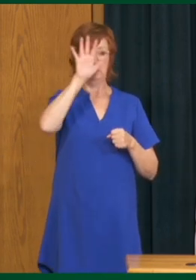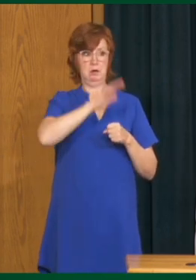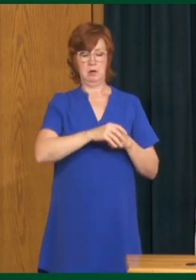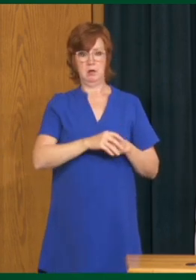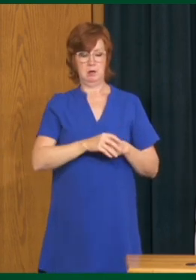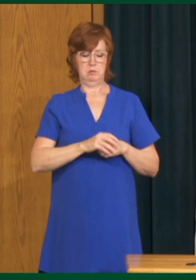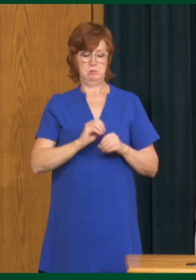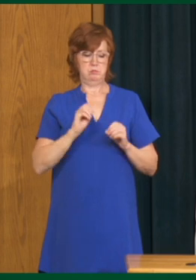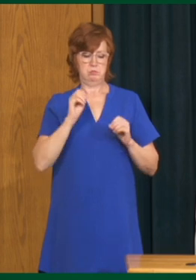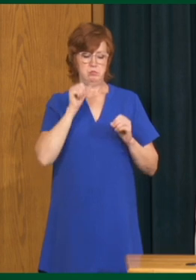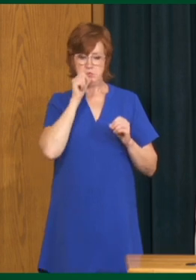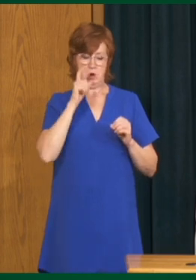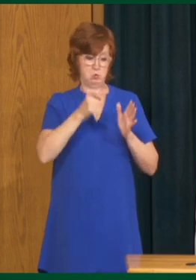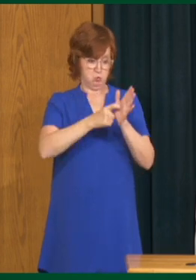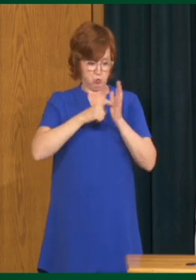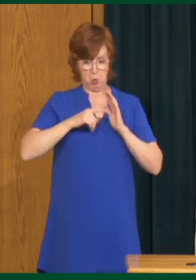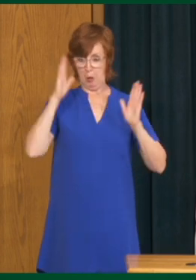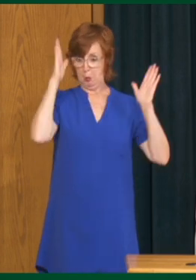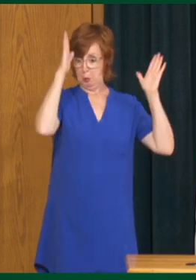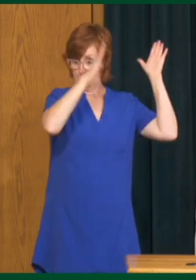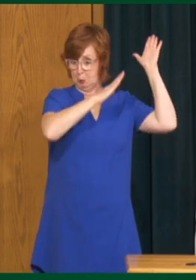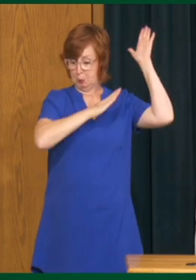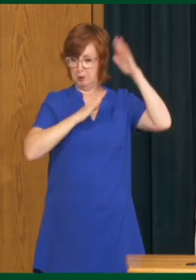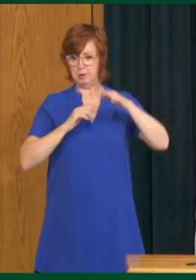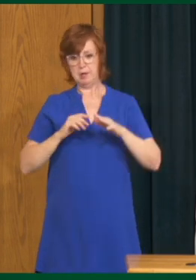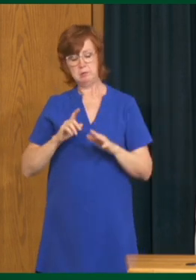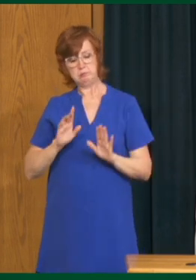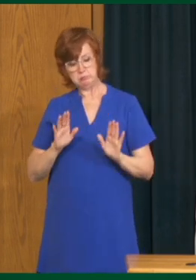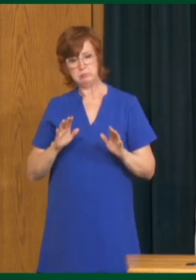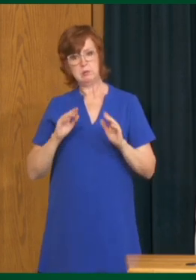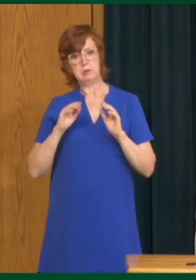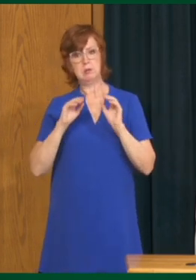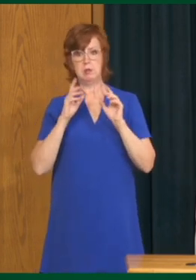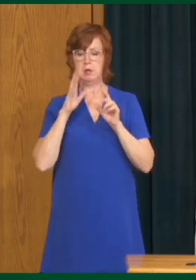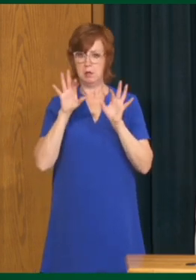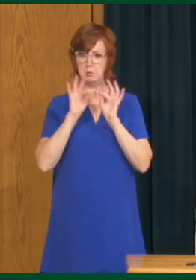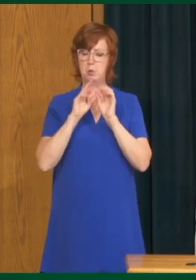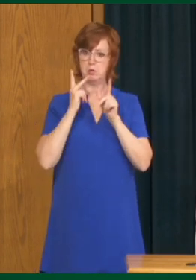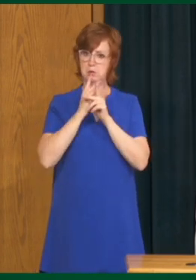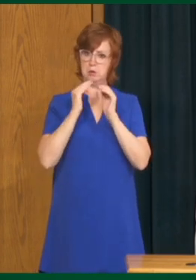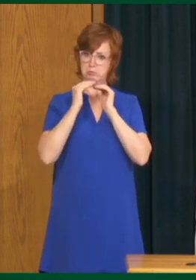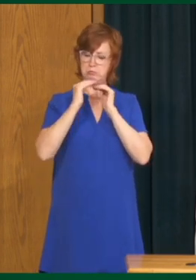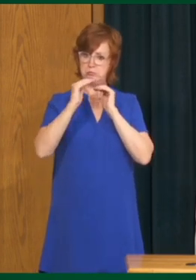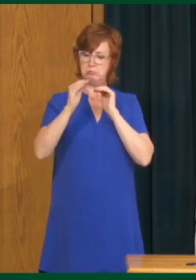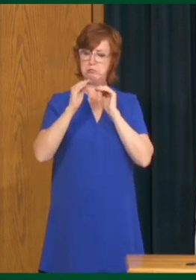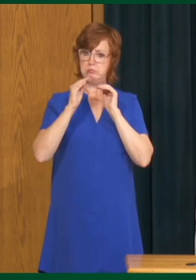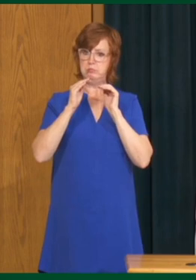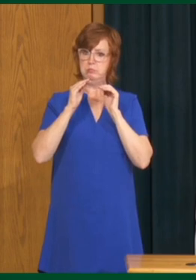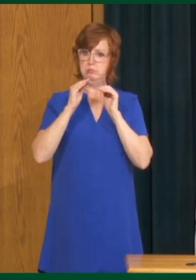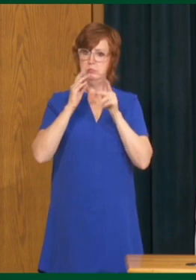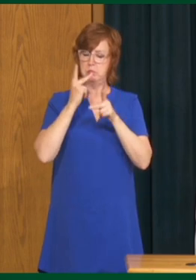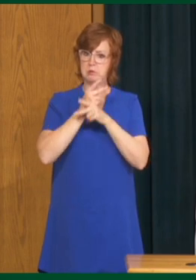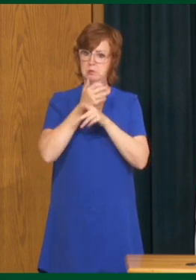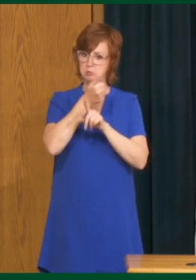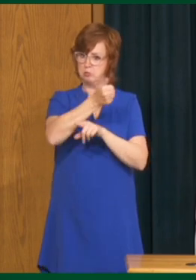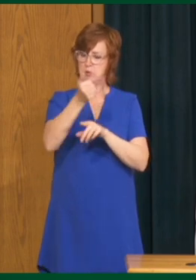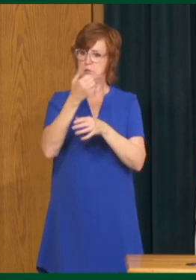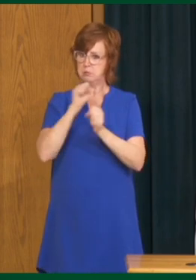Just because you live in a part of the province that's not in the news release doesn't mean absolutely that if you